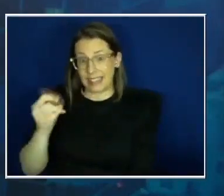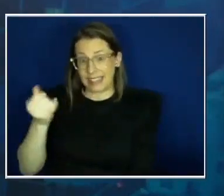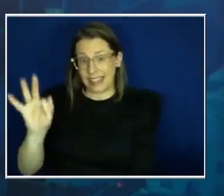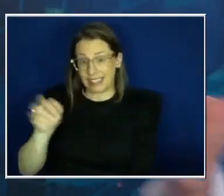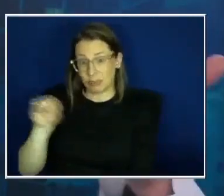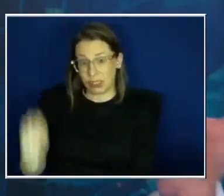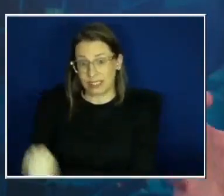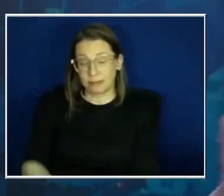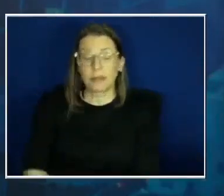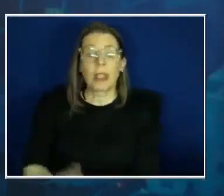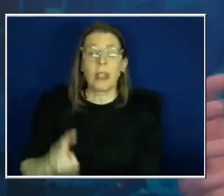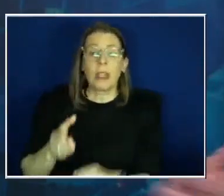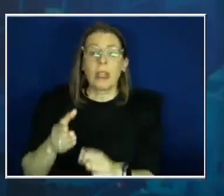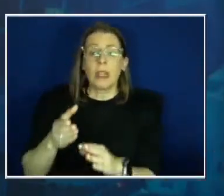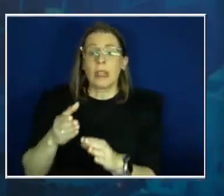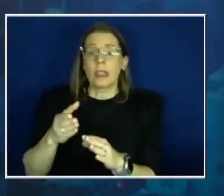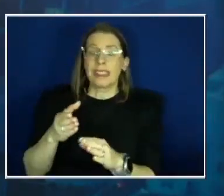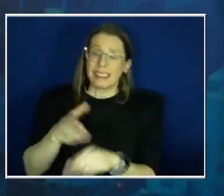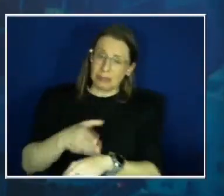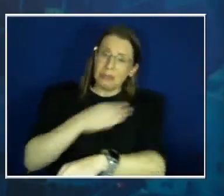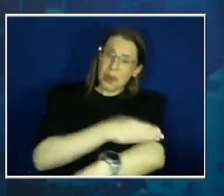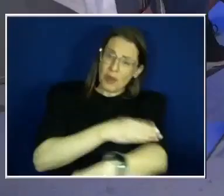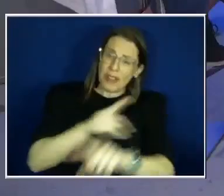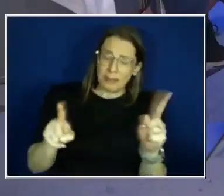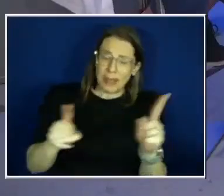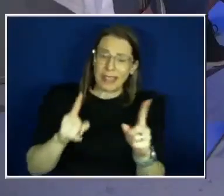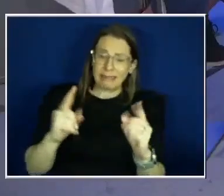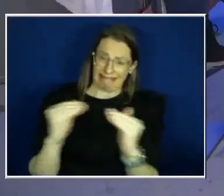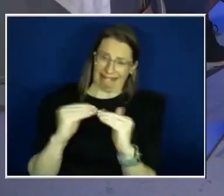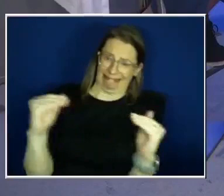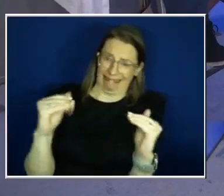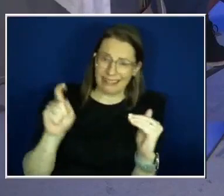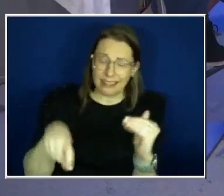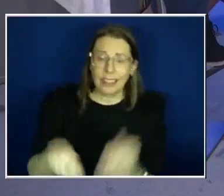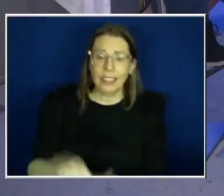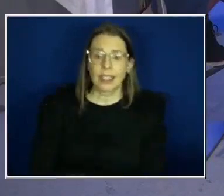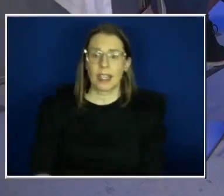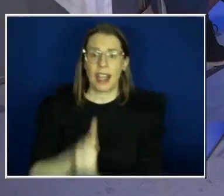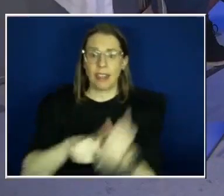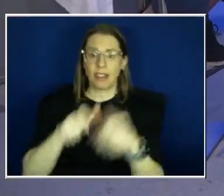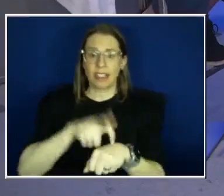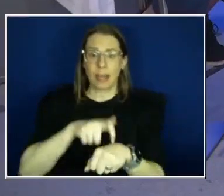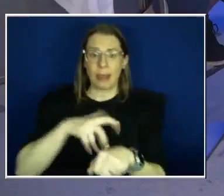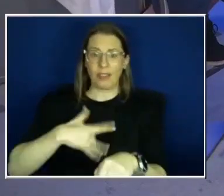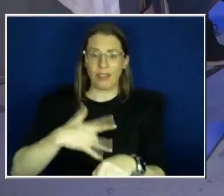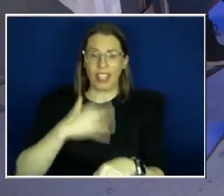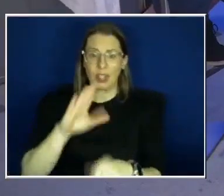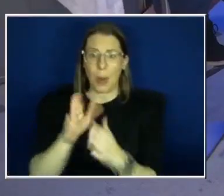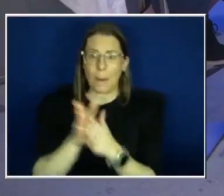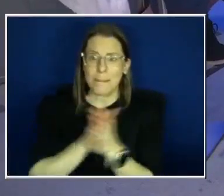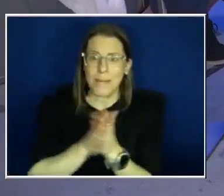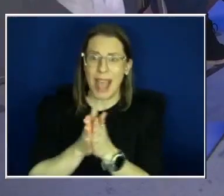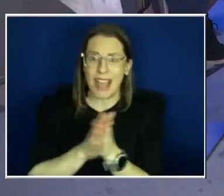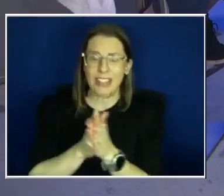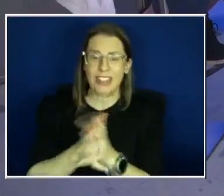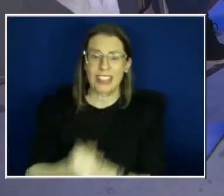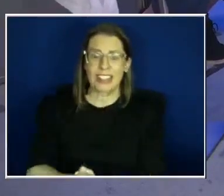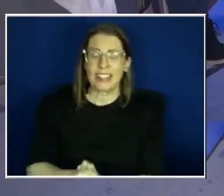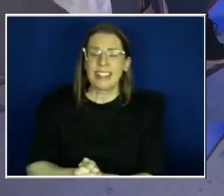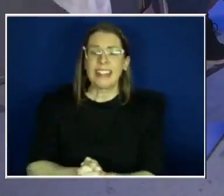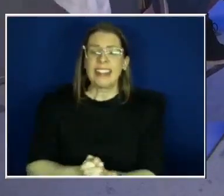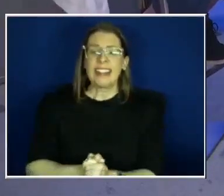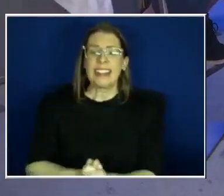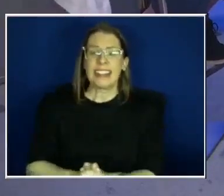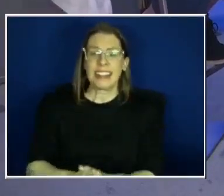but again, we got to get things equal. Every time I have you on, I always say I can just feel your passion, which is